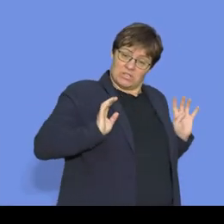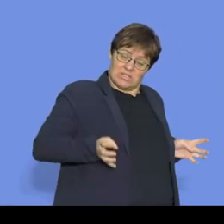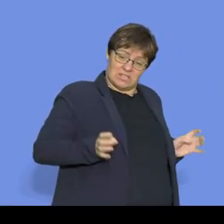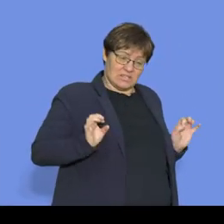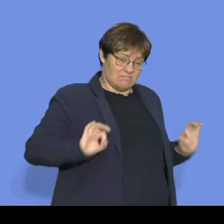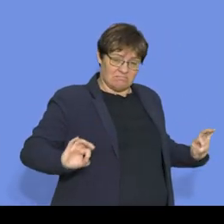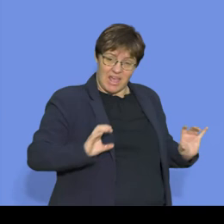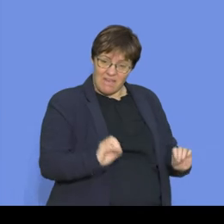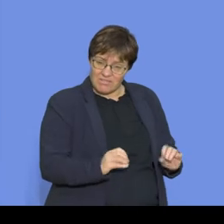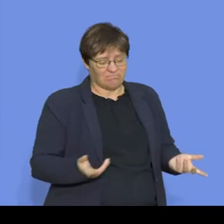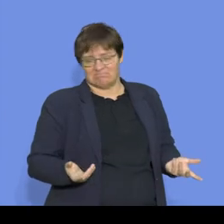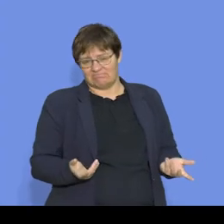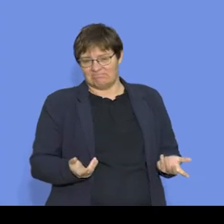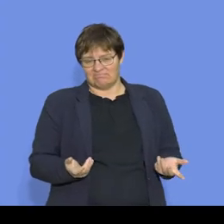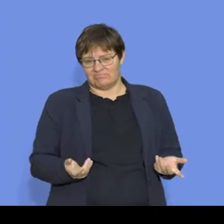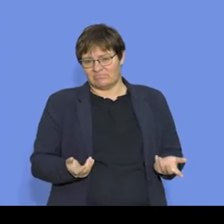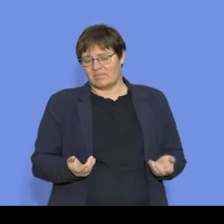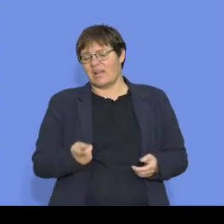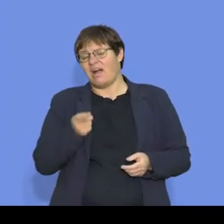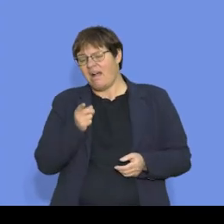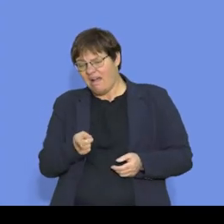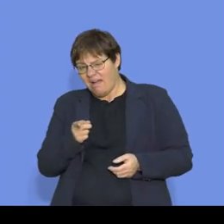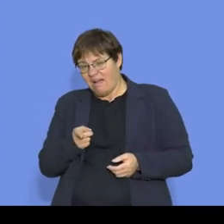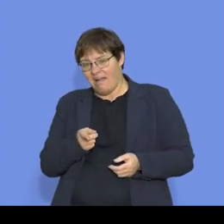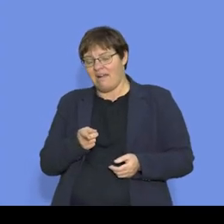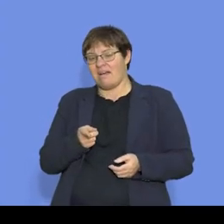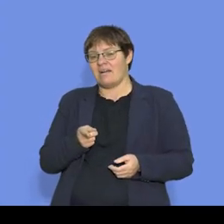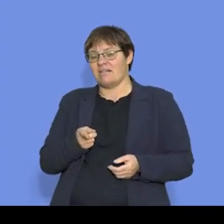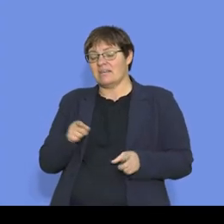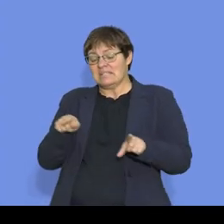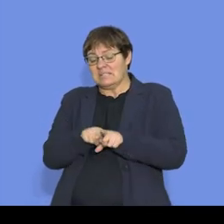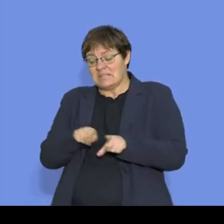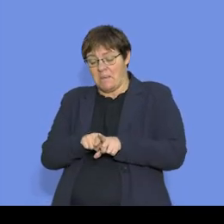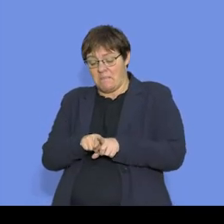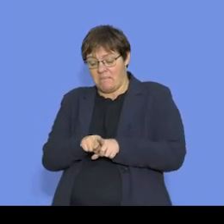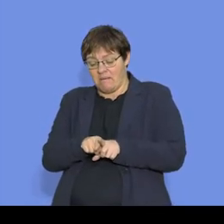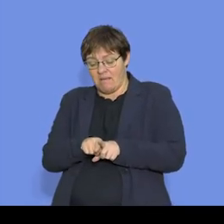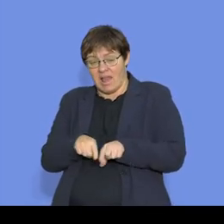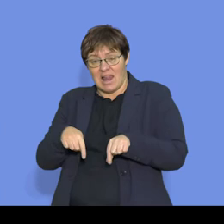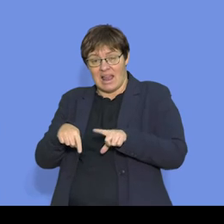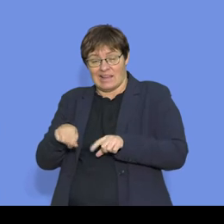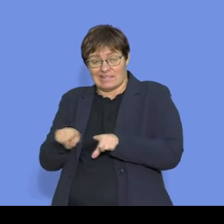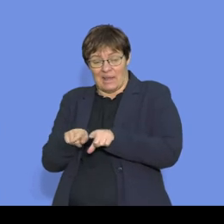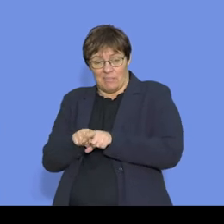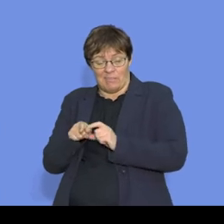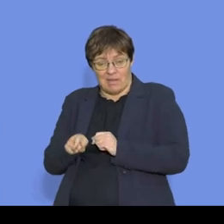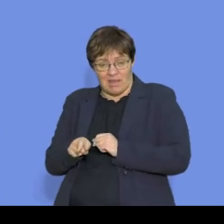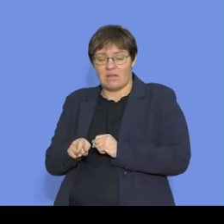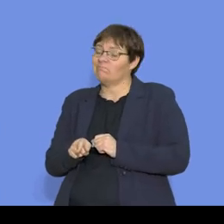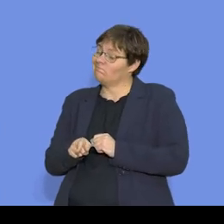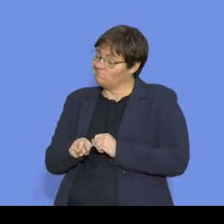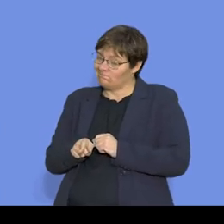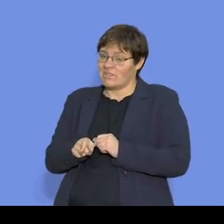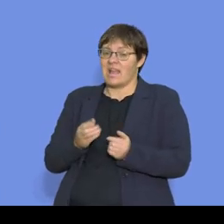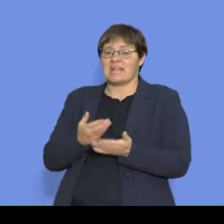fins. And scientists reckon that having legs like this would